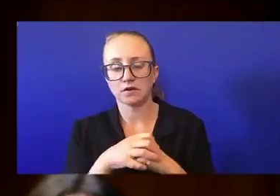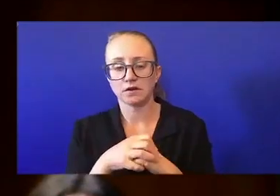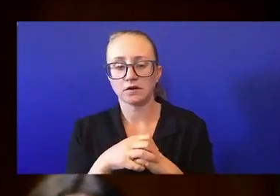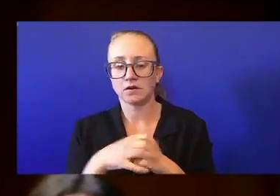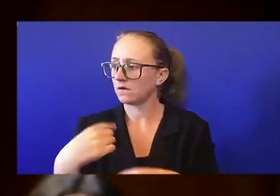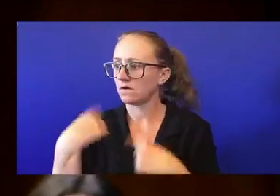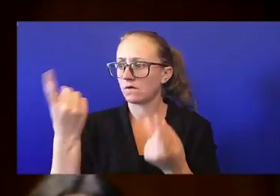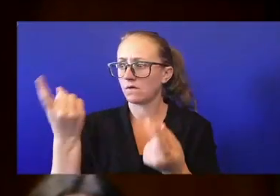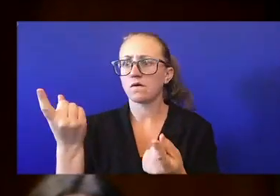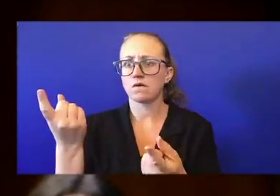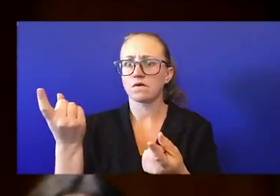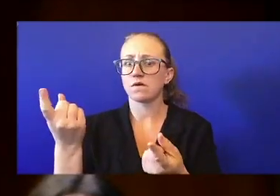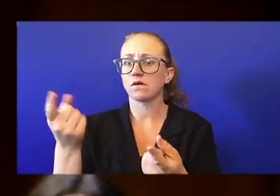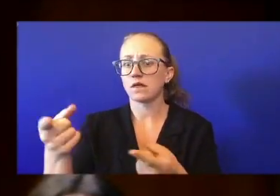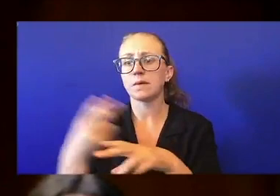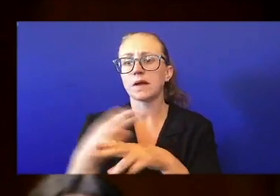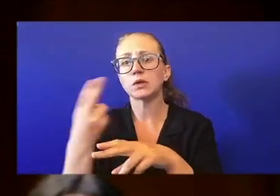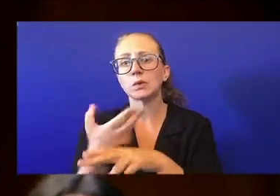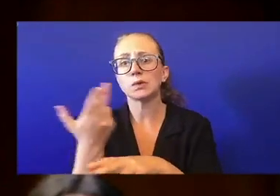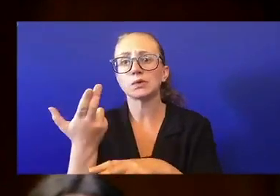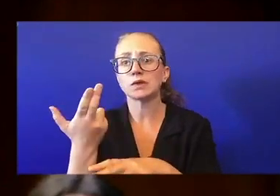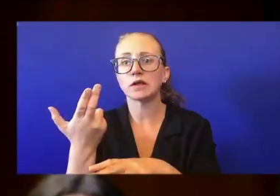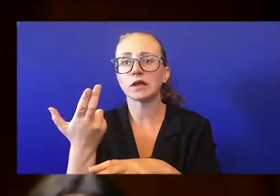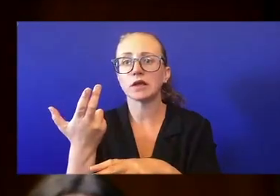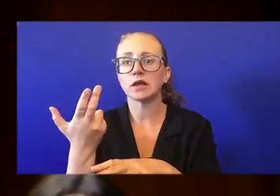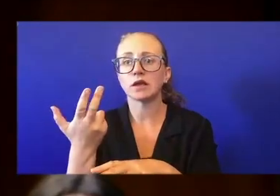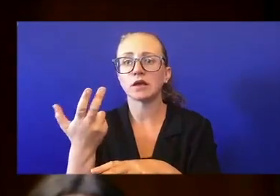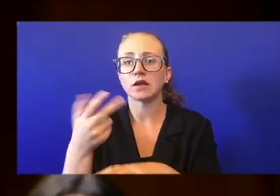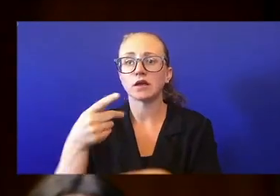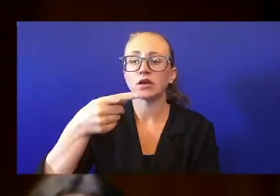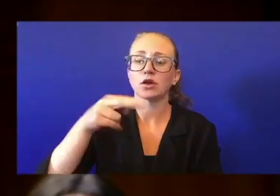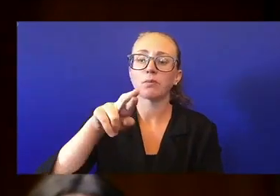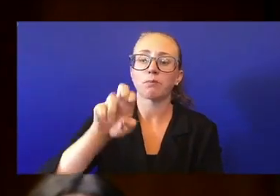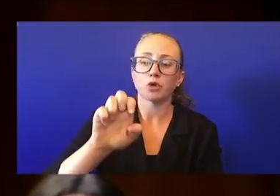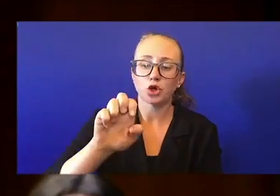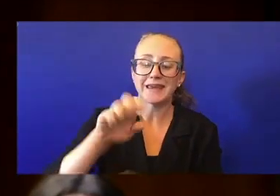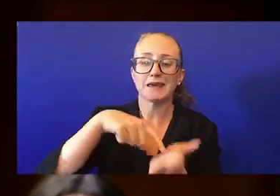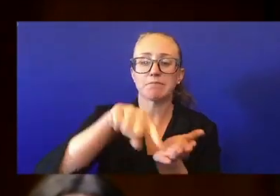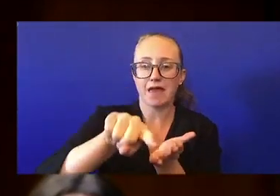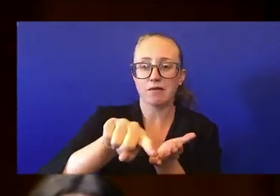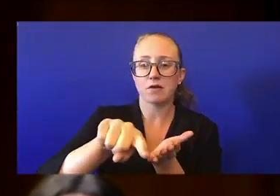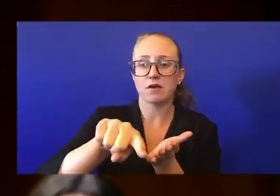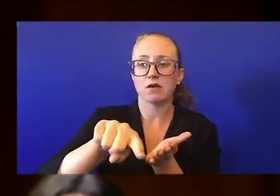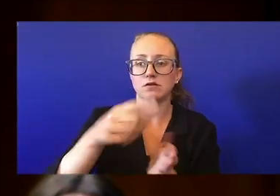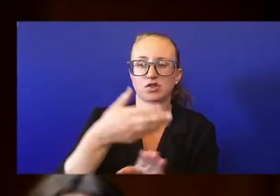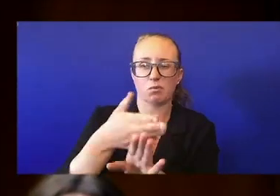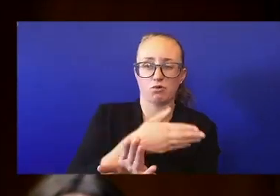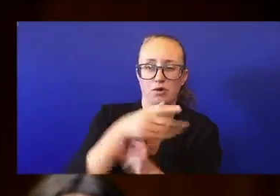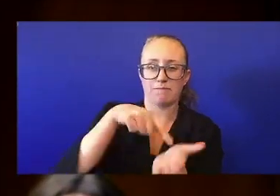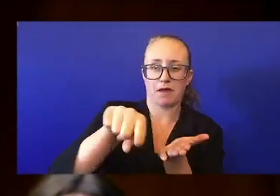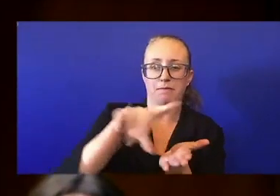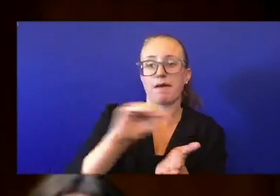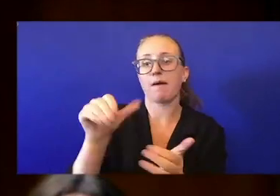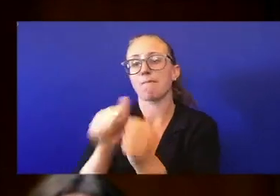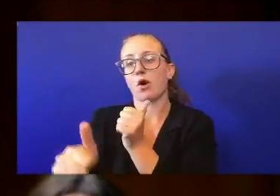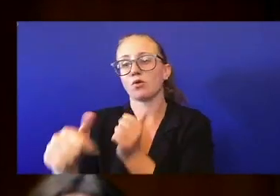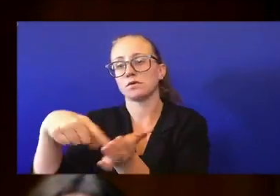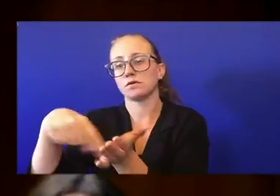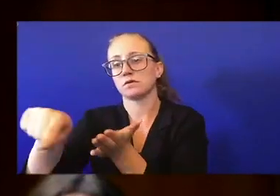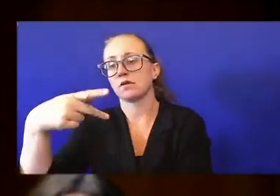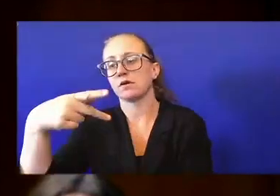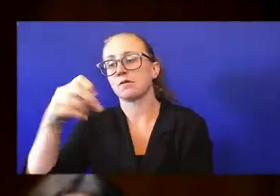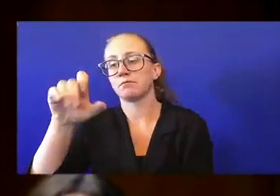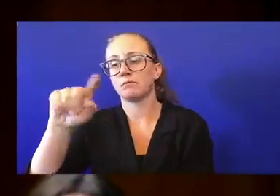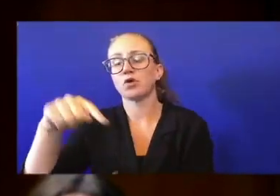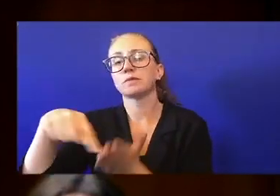using some both prepayment and post-payment methods to detect fraud. But most of the focus has